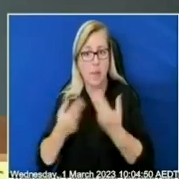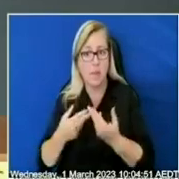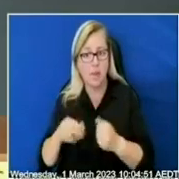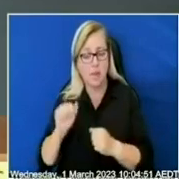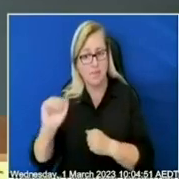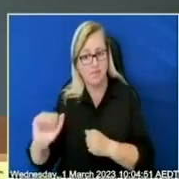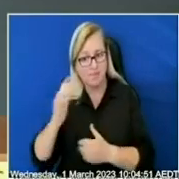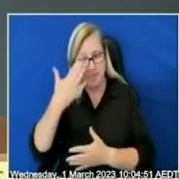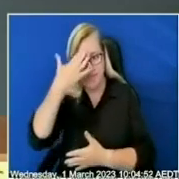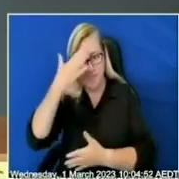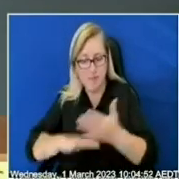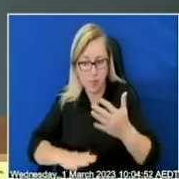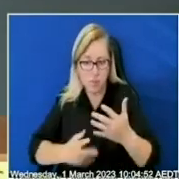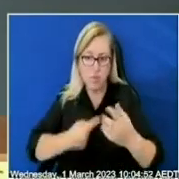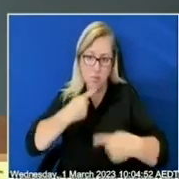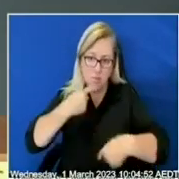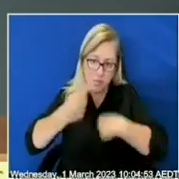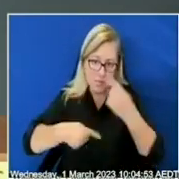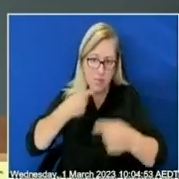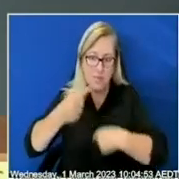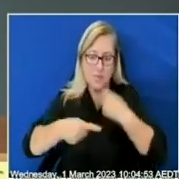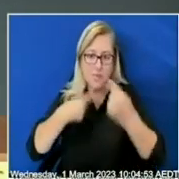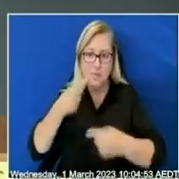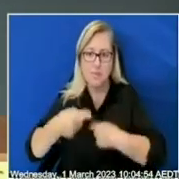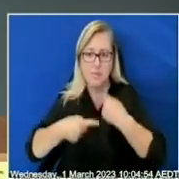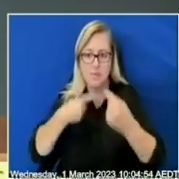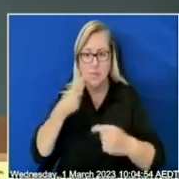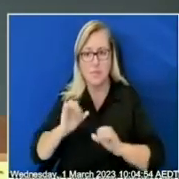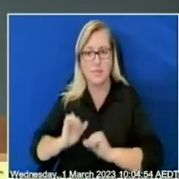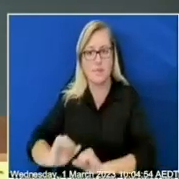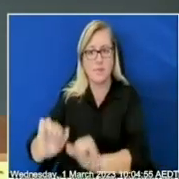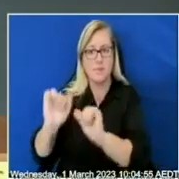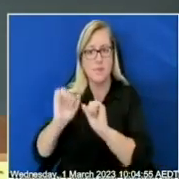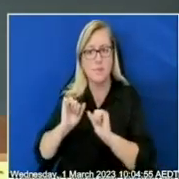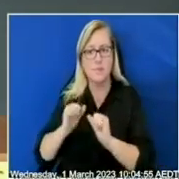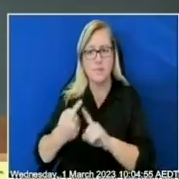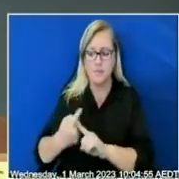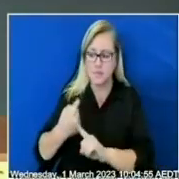and we're grateful for them coming forward.